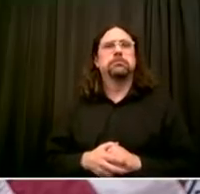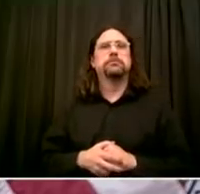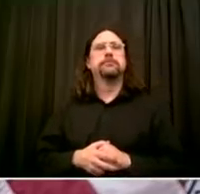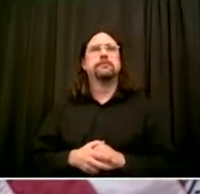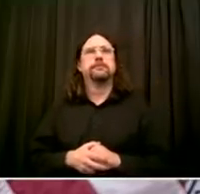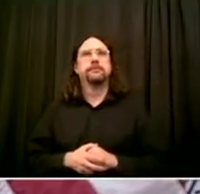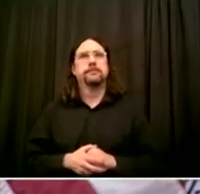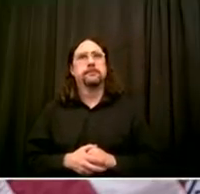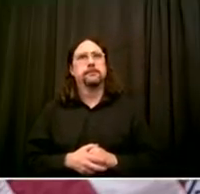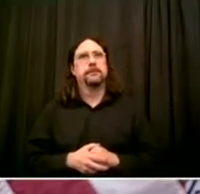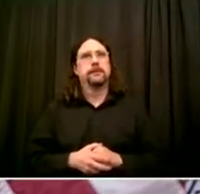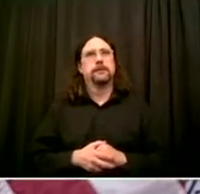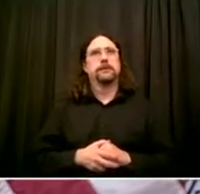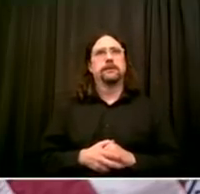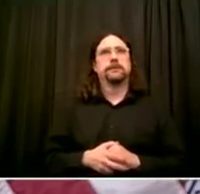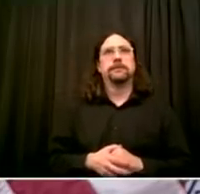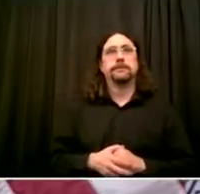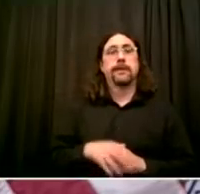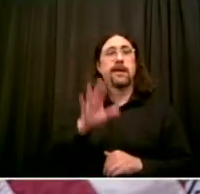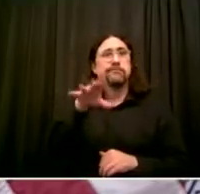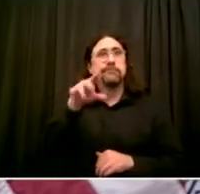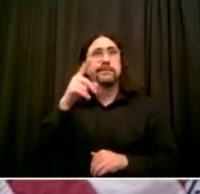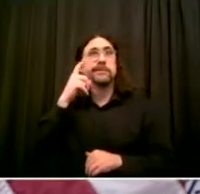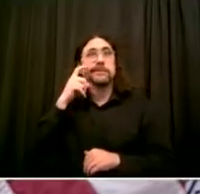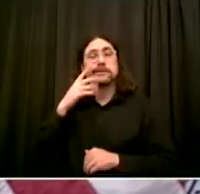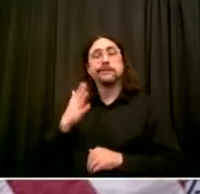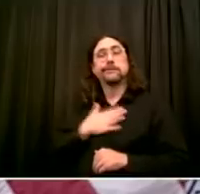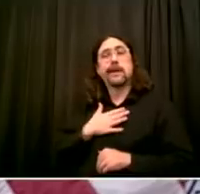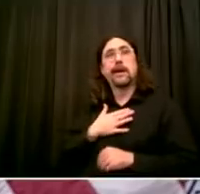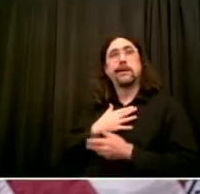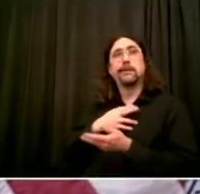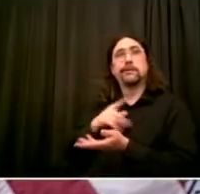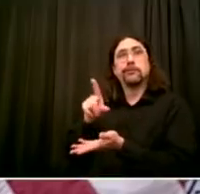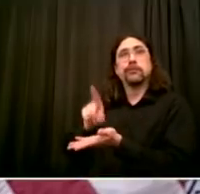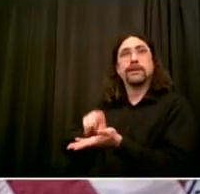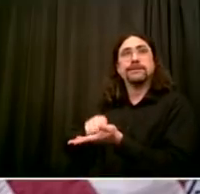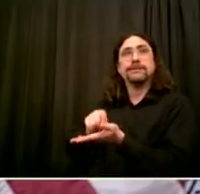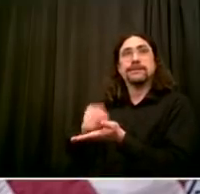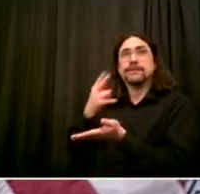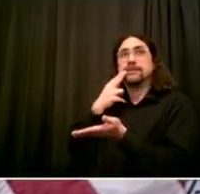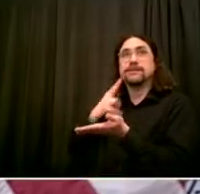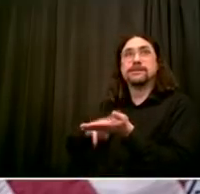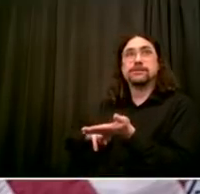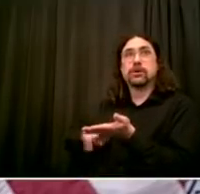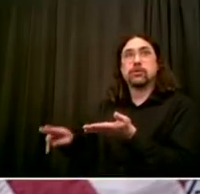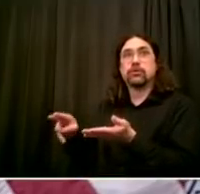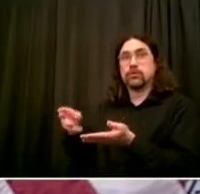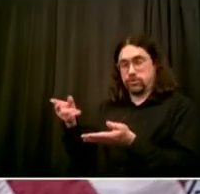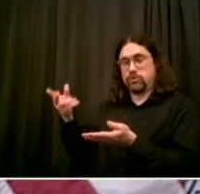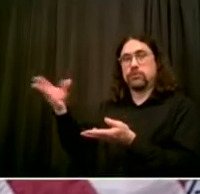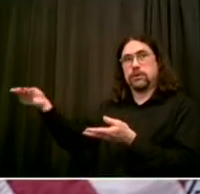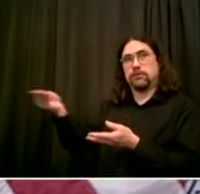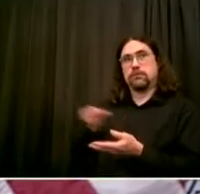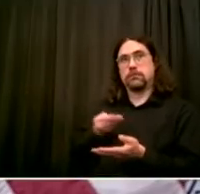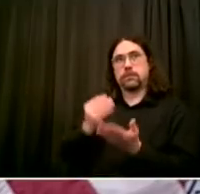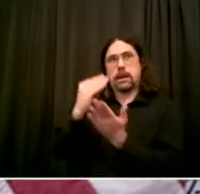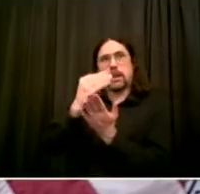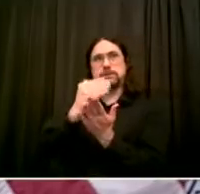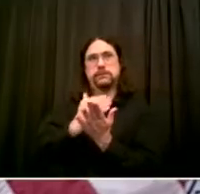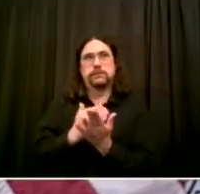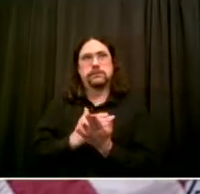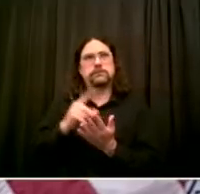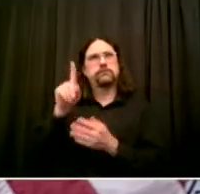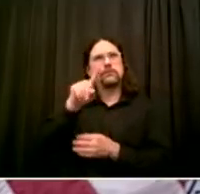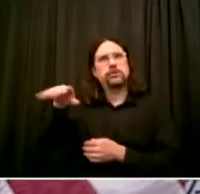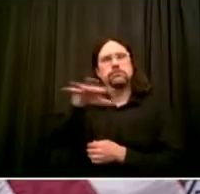are the Upper East Side, the East Village, the West Village, the Lower East Side, Williamsburg, Long Island City,